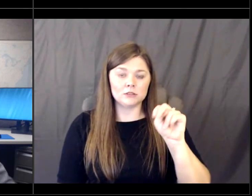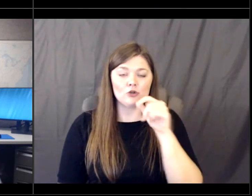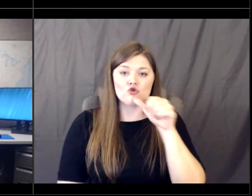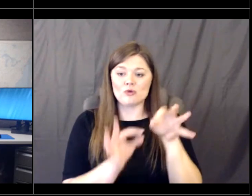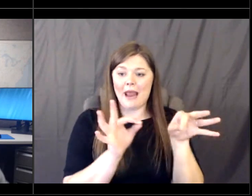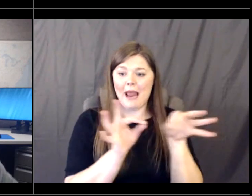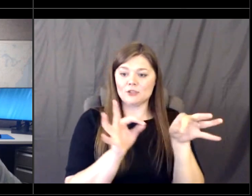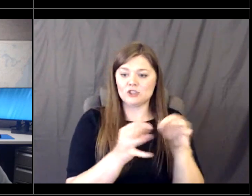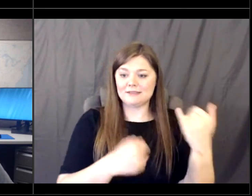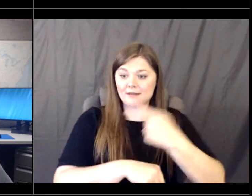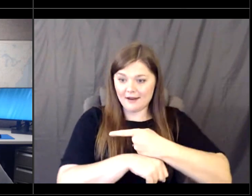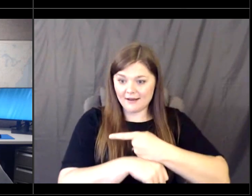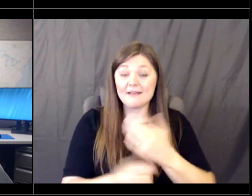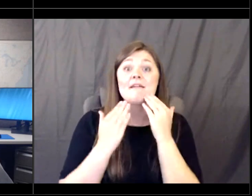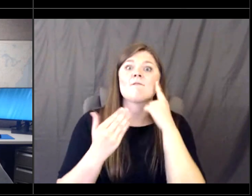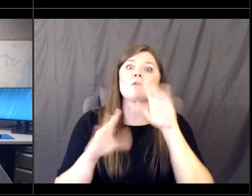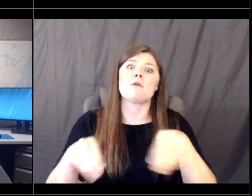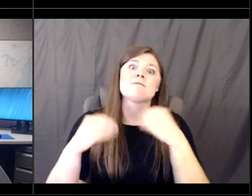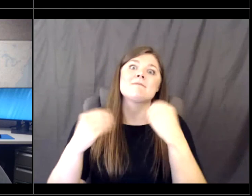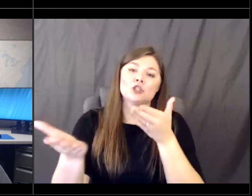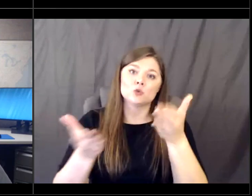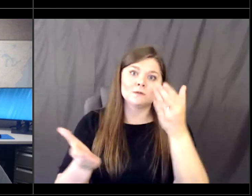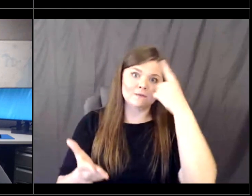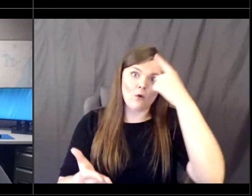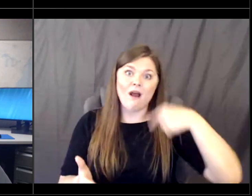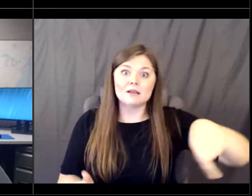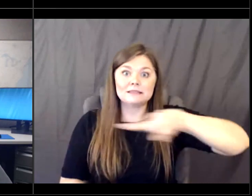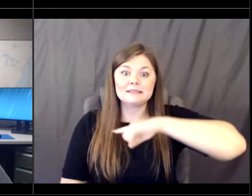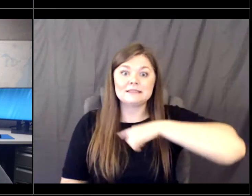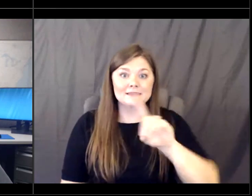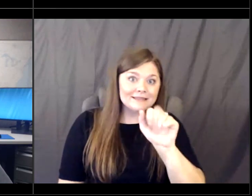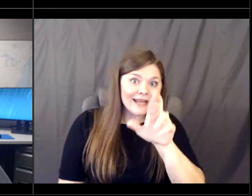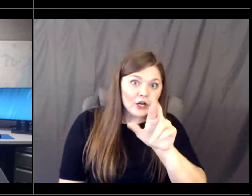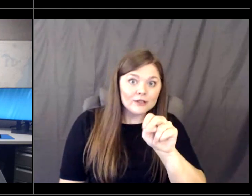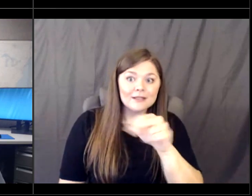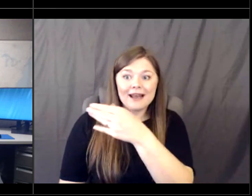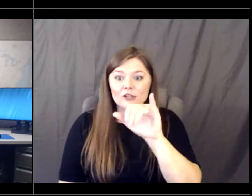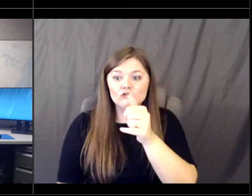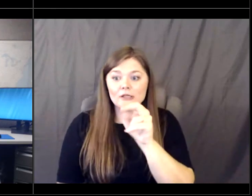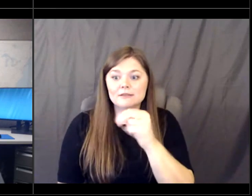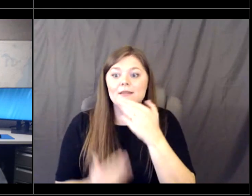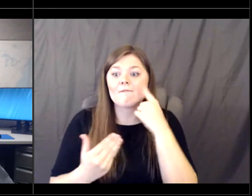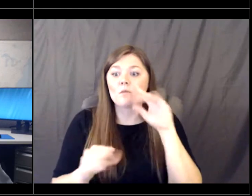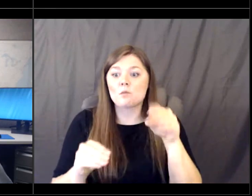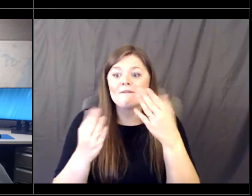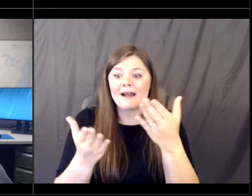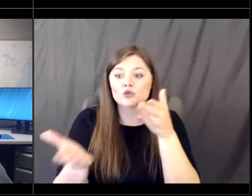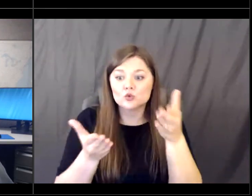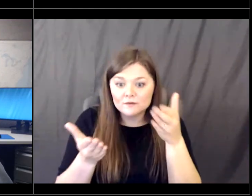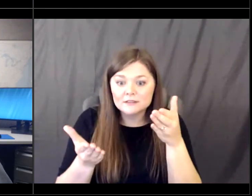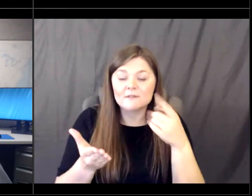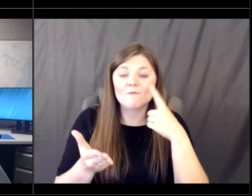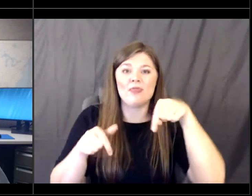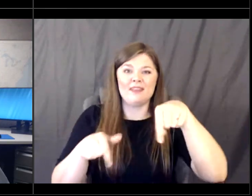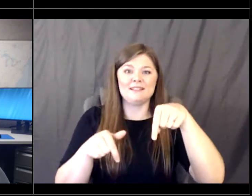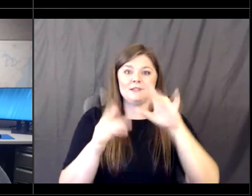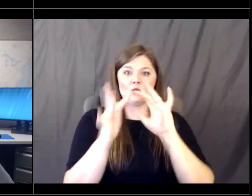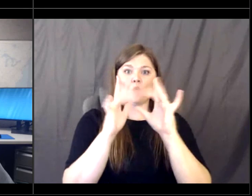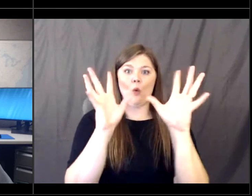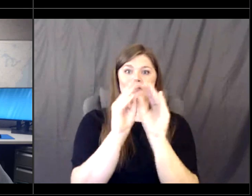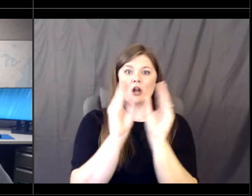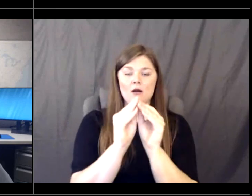And thank you for providing those services for us here, Darren and Jason, as part of doing this webinar. So it was very